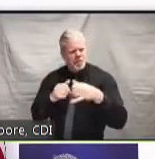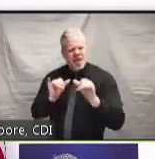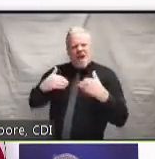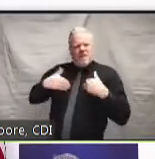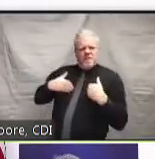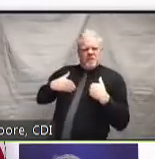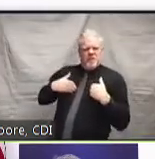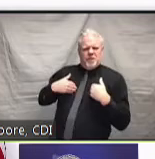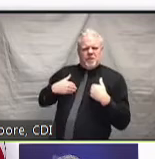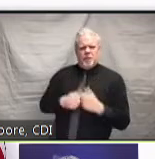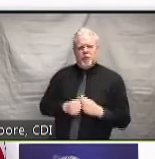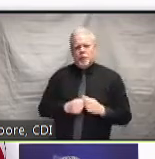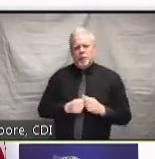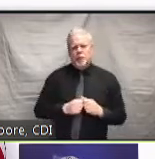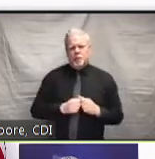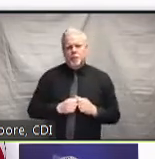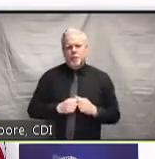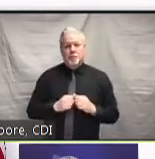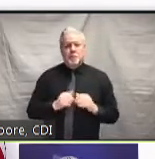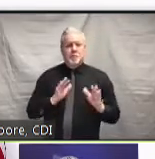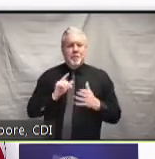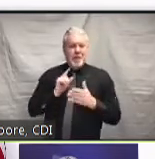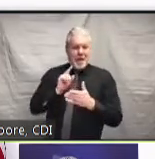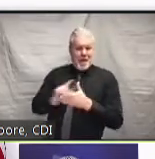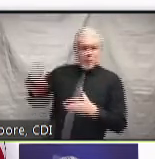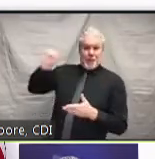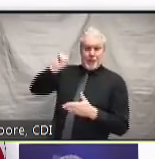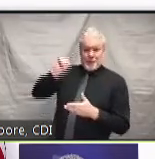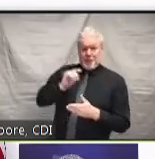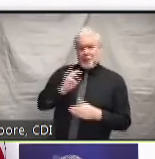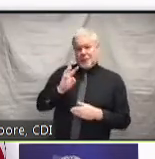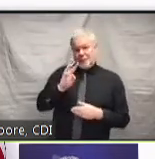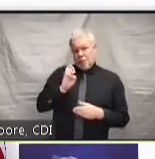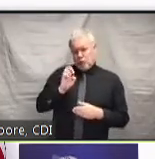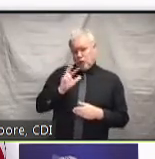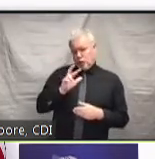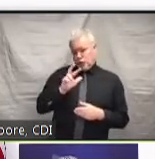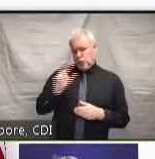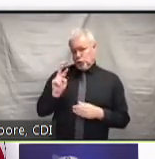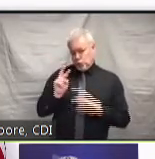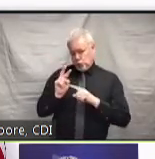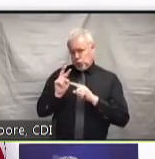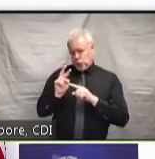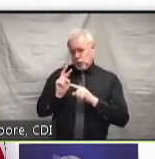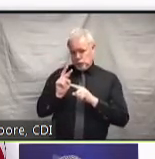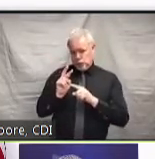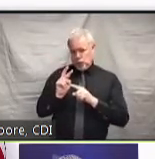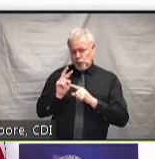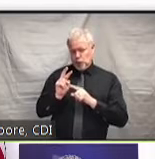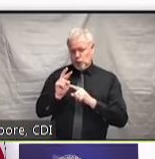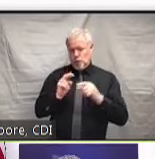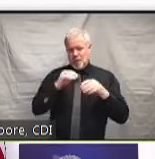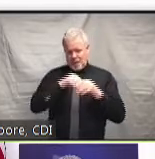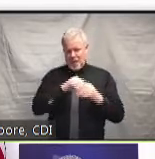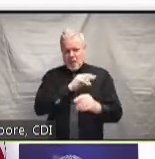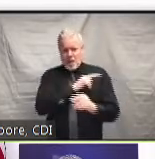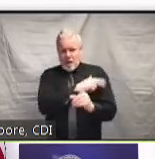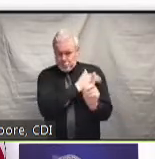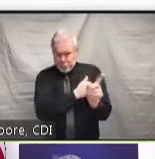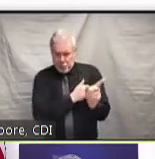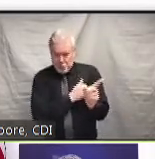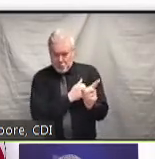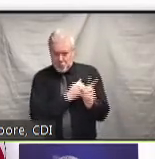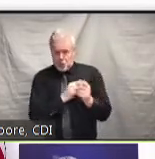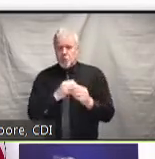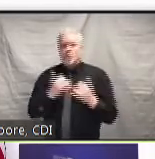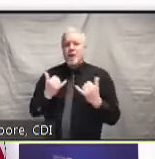662 last week to 501 today. We're heading in the right direction on a downward curve across the board. And I think this is truly a testament to